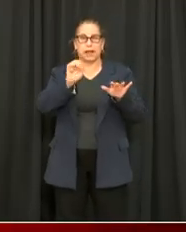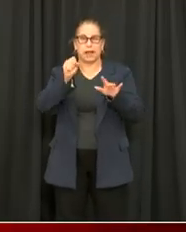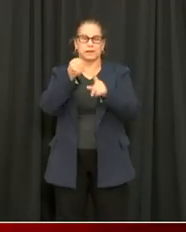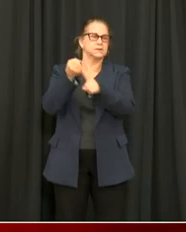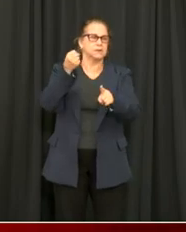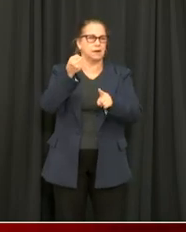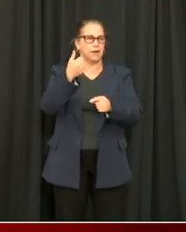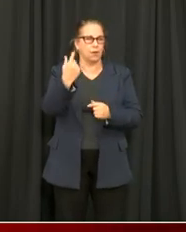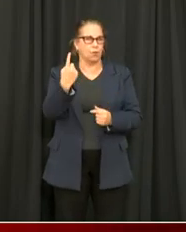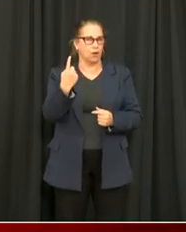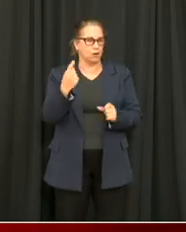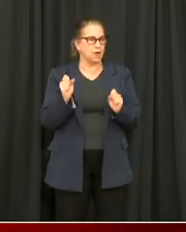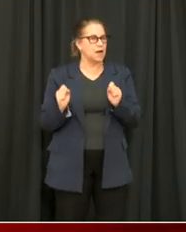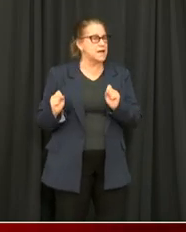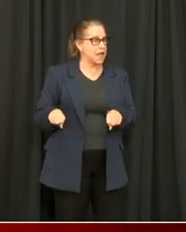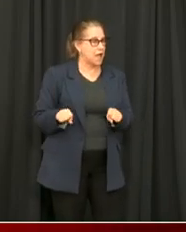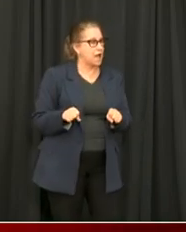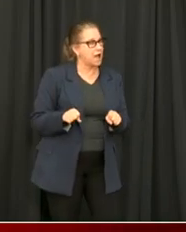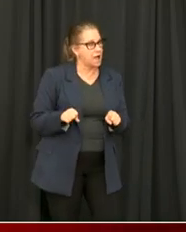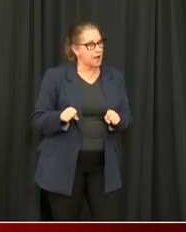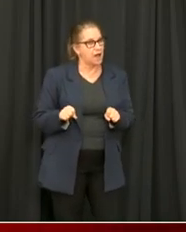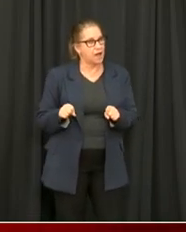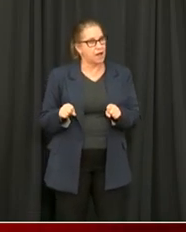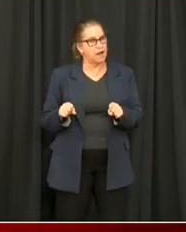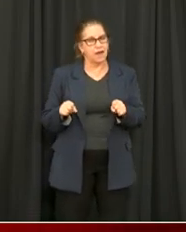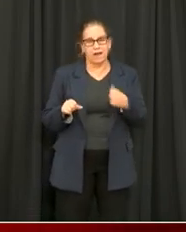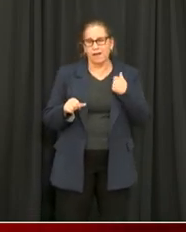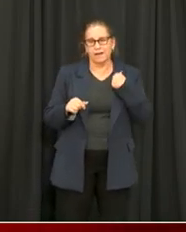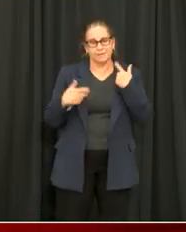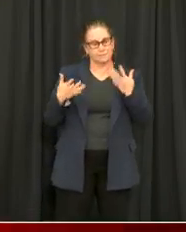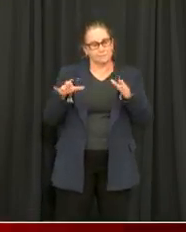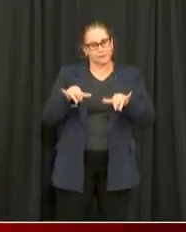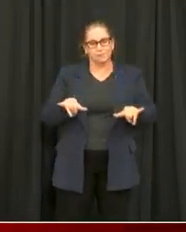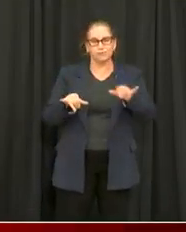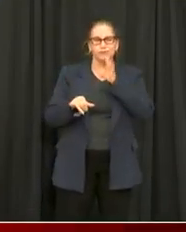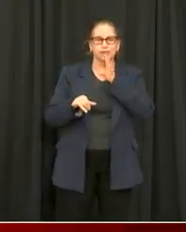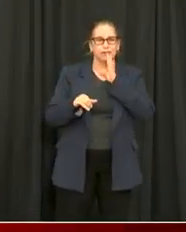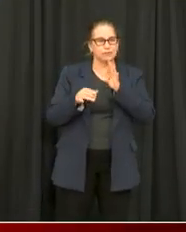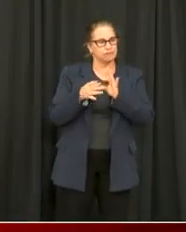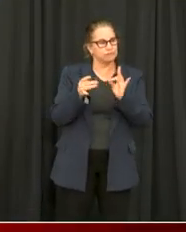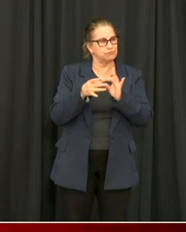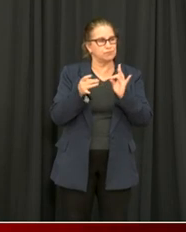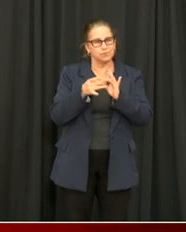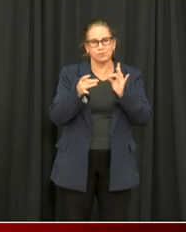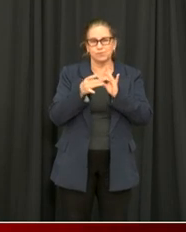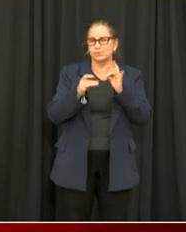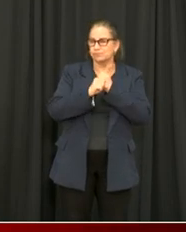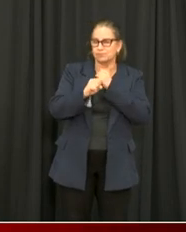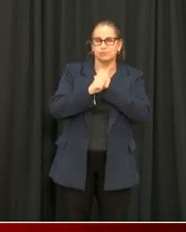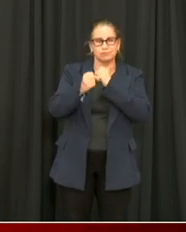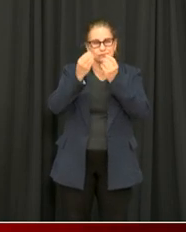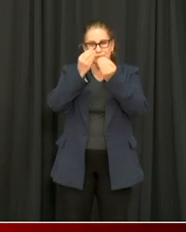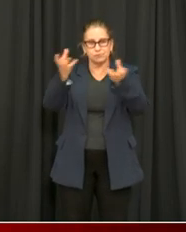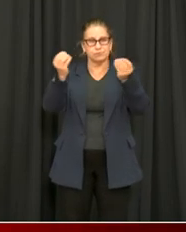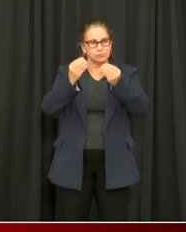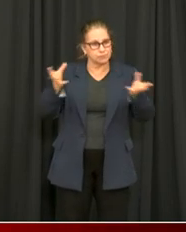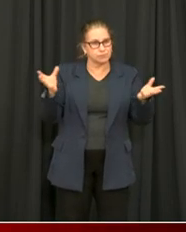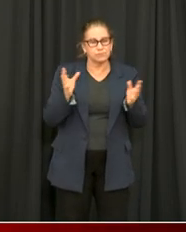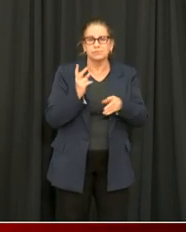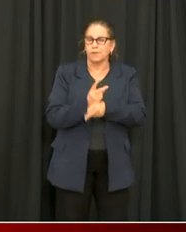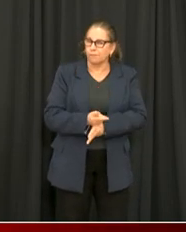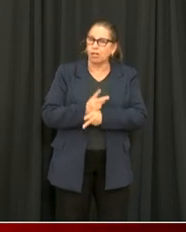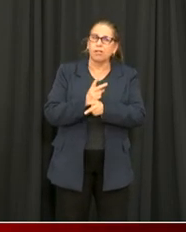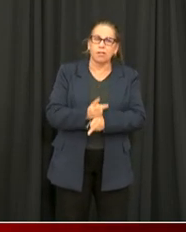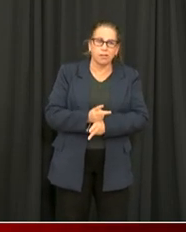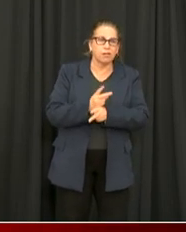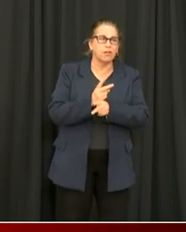for them and for their families. So this is a message that this virus, but the biggest message I think I would say, Mark, is that this